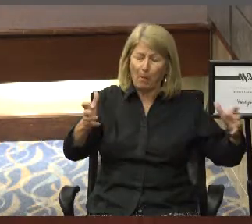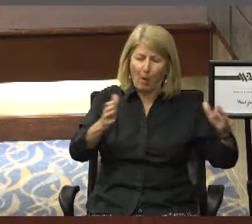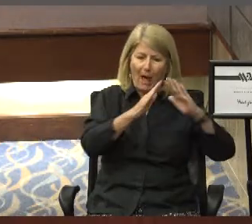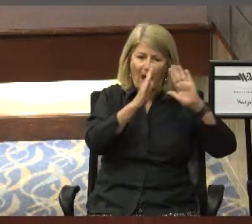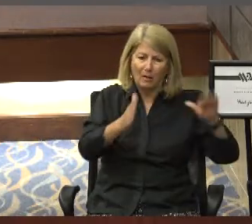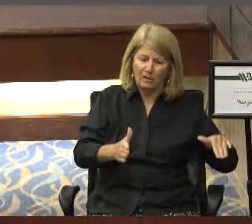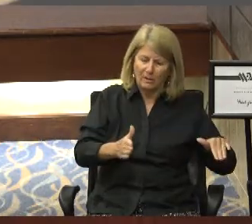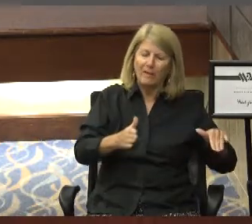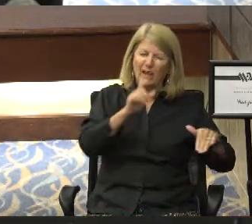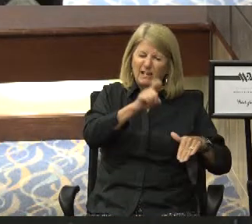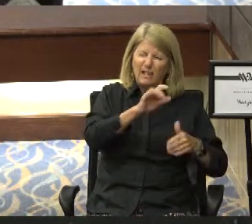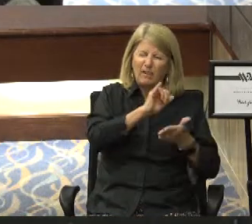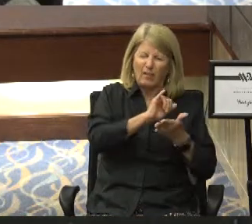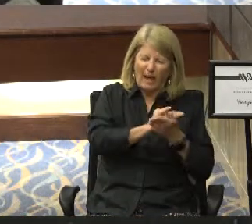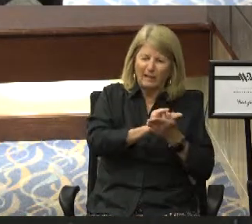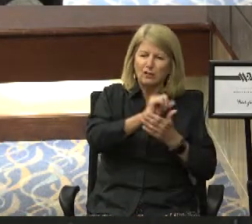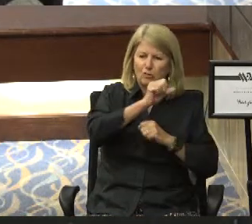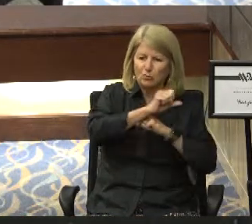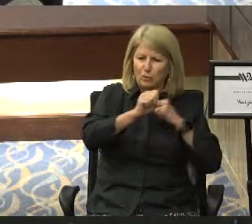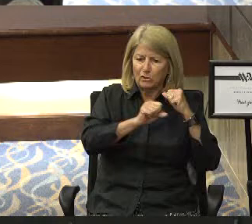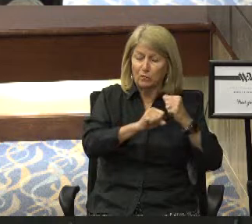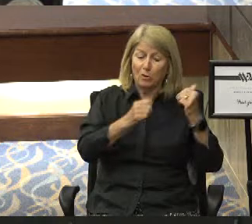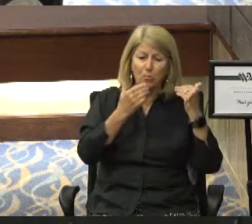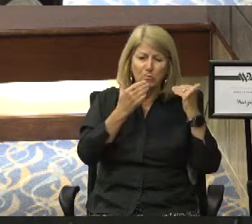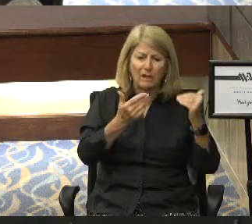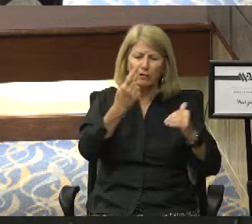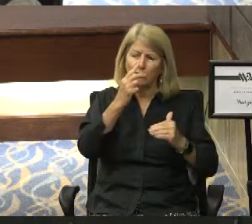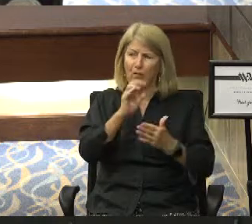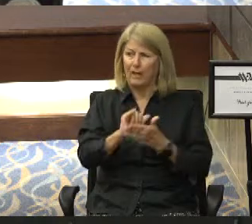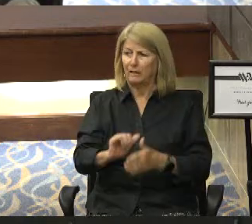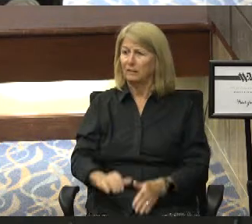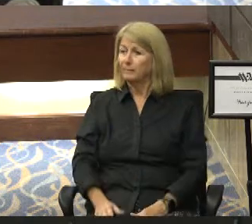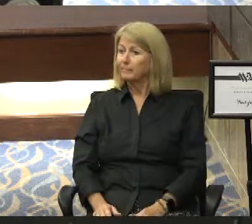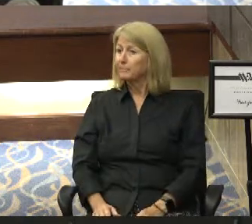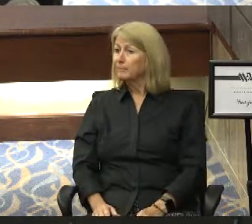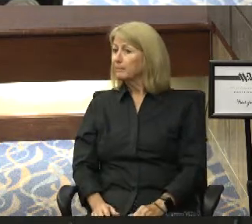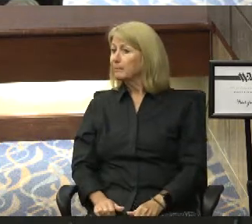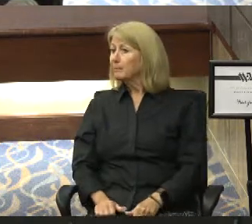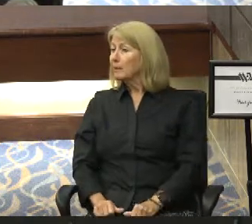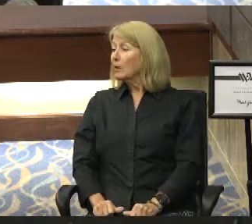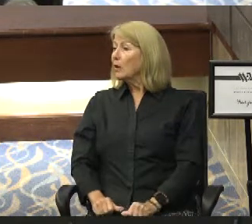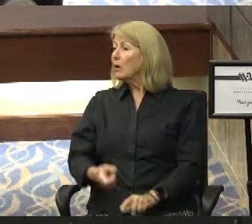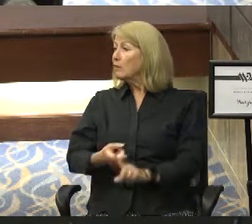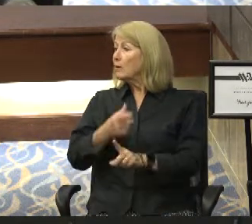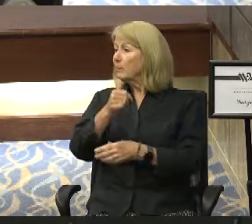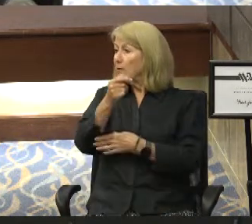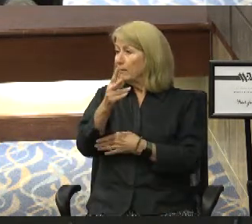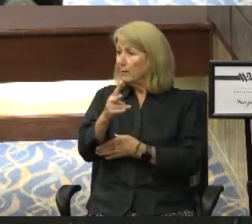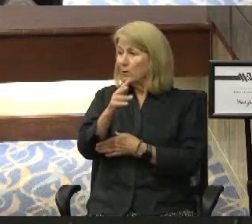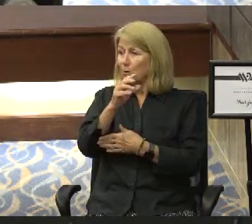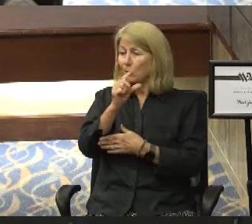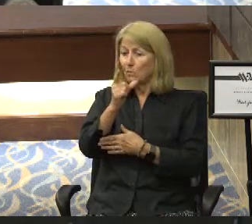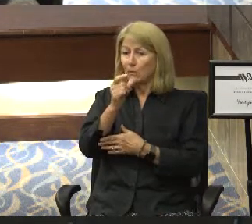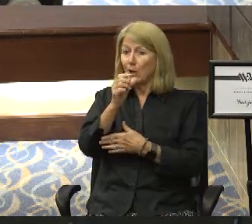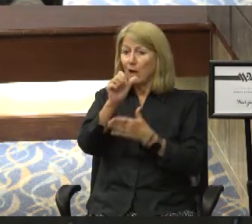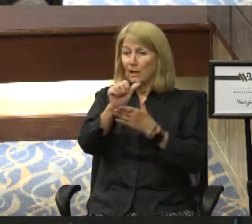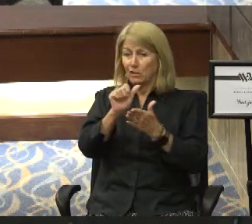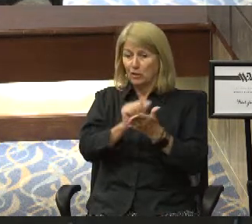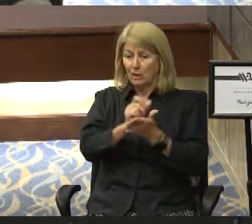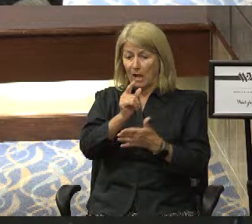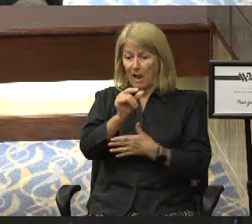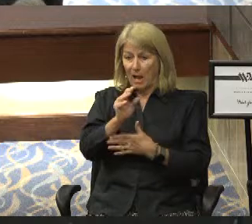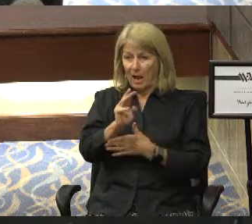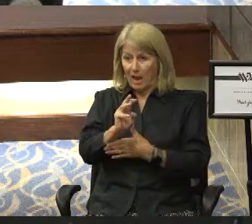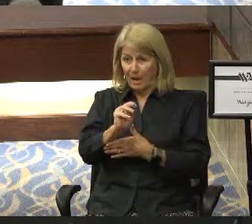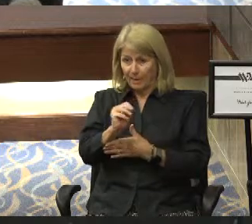things. Thanks. Of the few agenda items today that I'm allowed to speak or